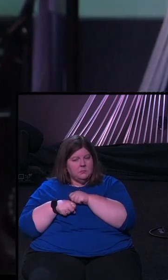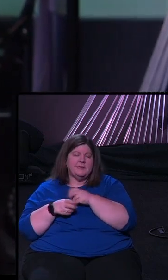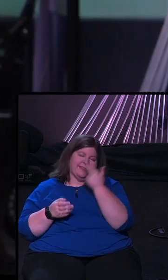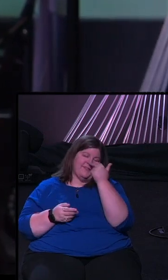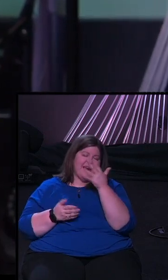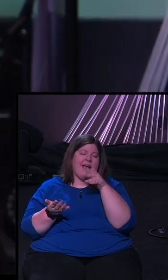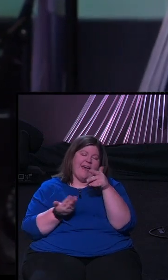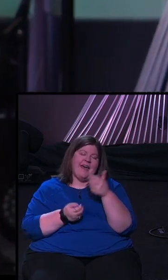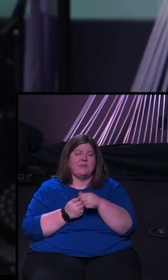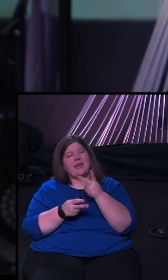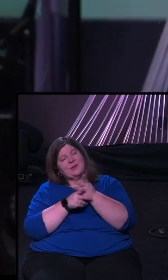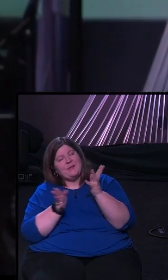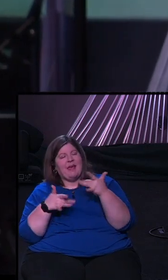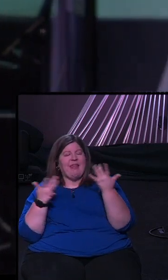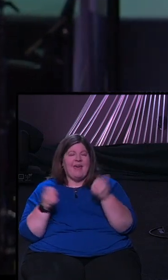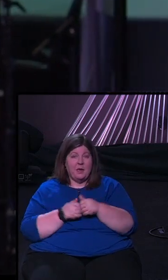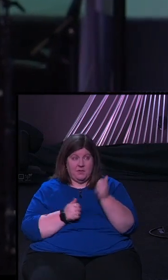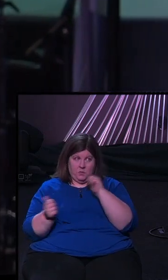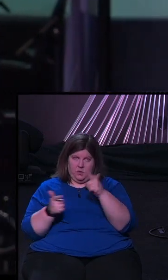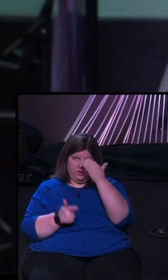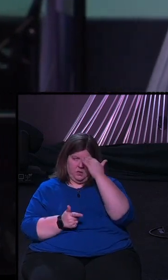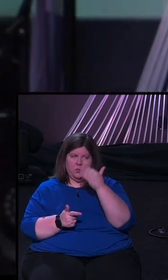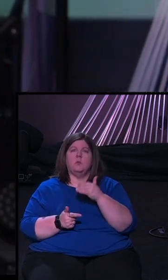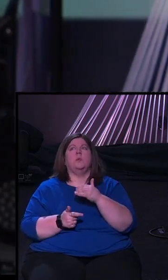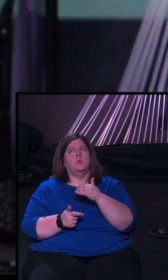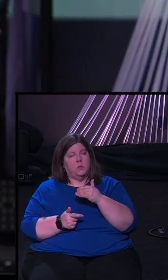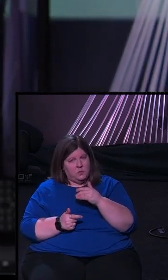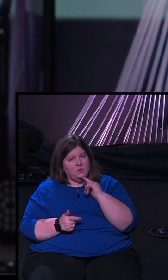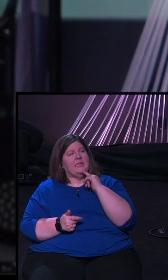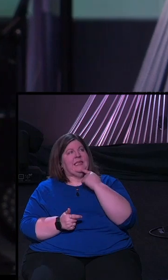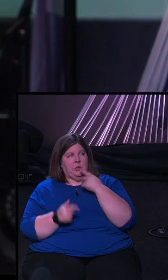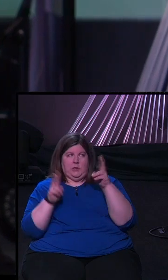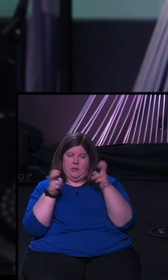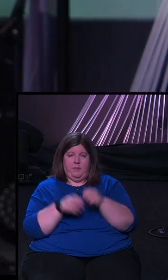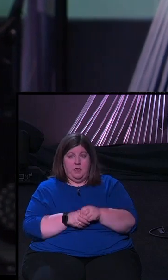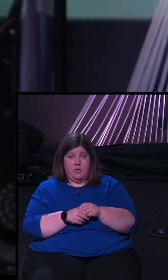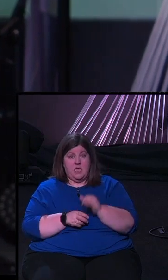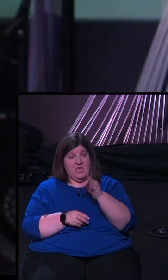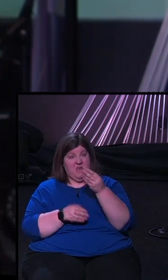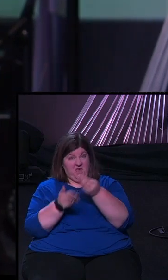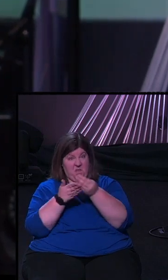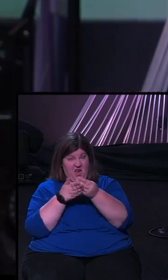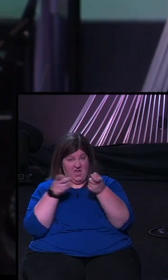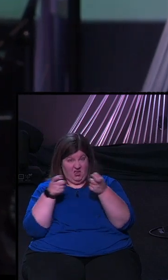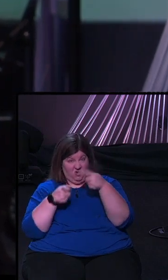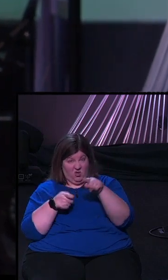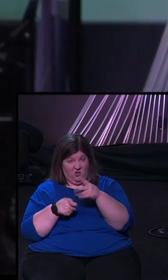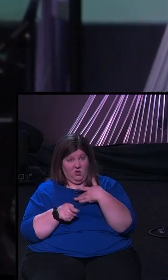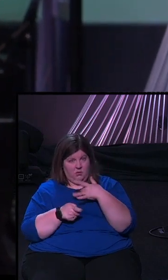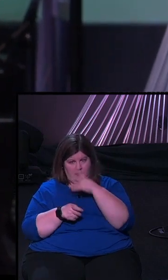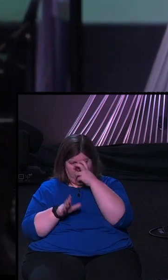laugh. I'm trying to keep this lighthearted because we all know it's really serious. When your money owns you, you are indebted to